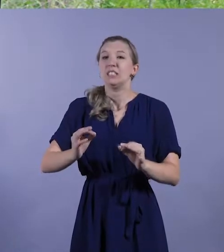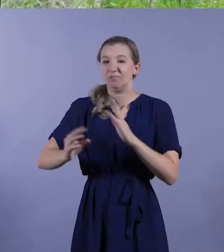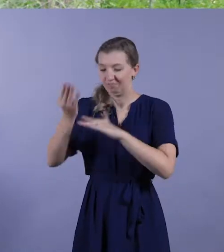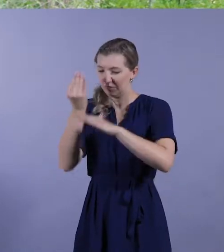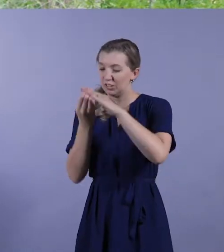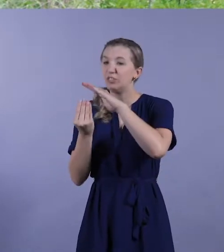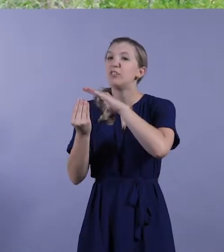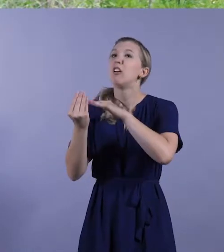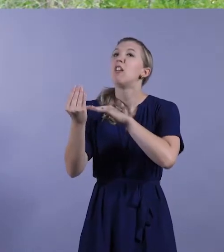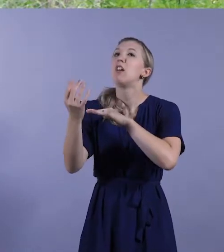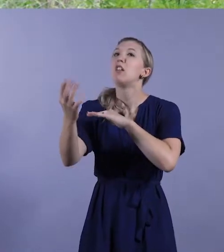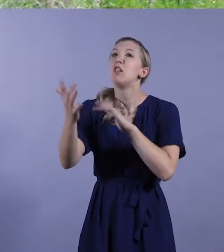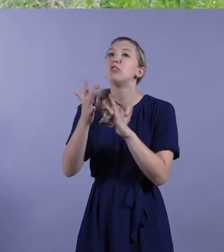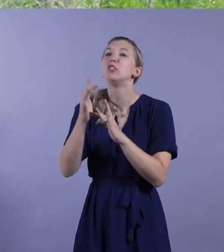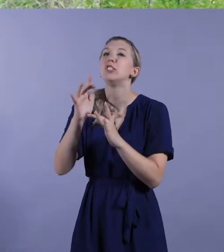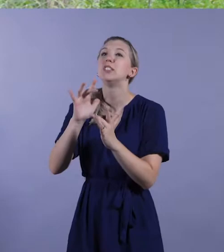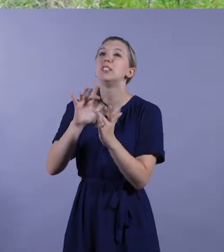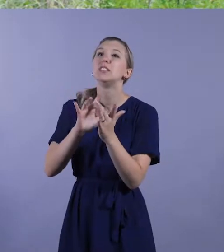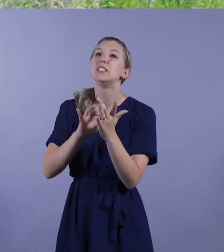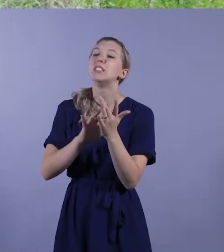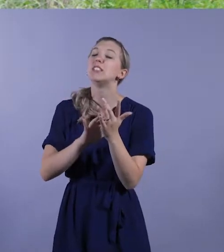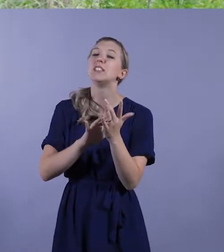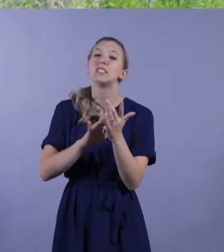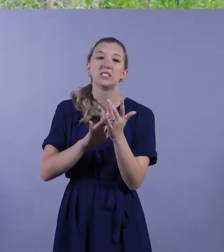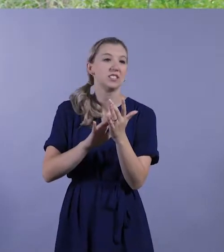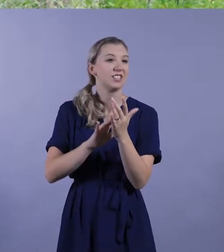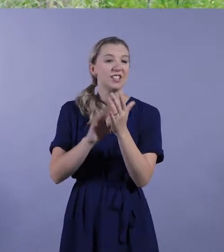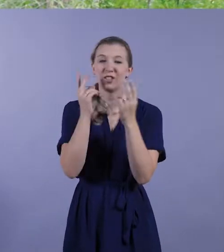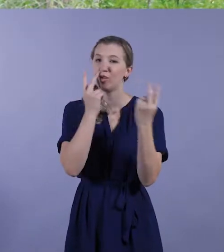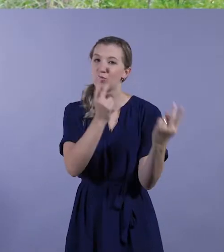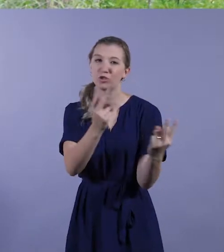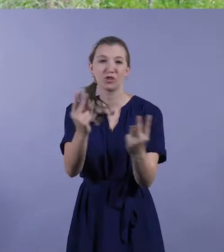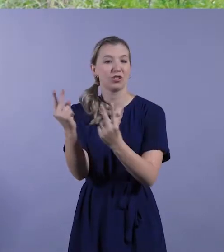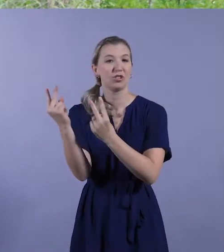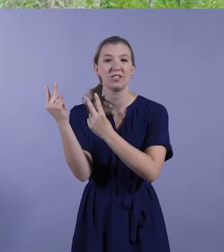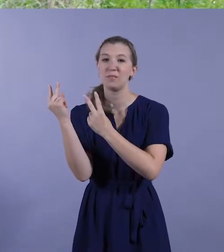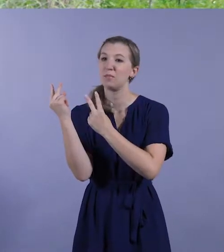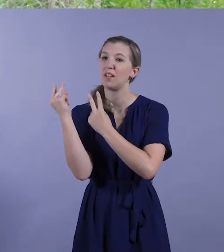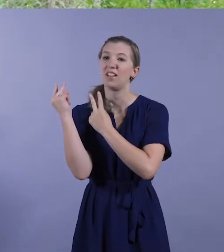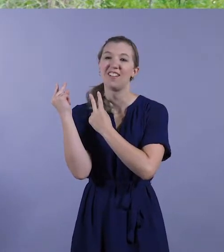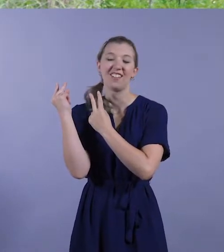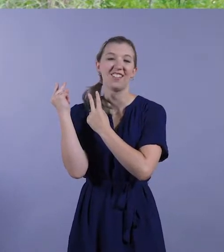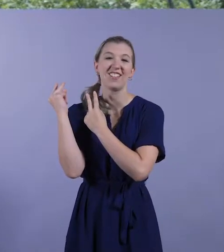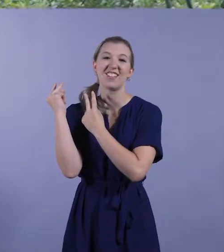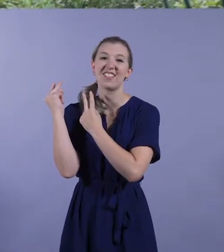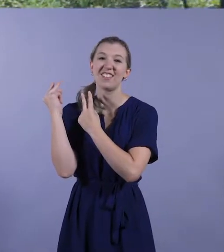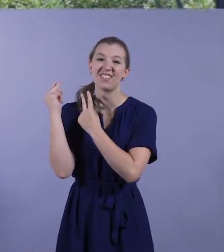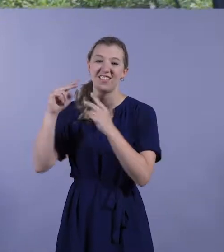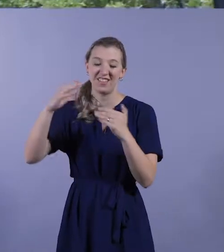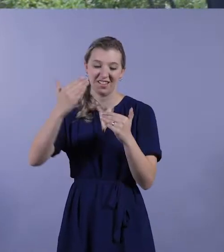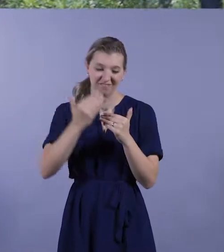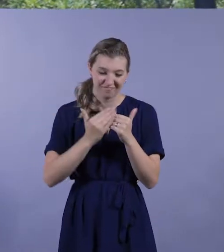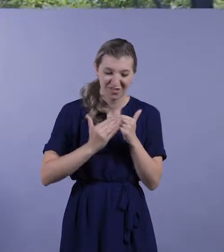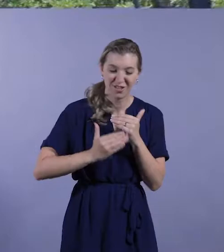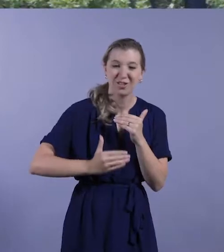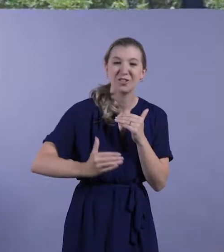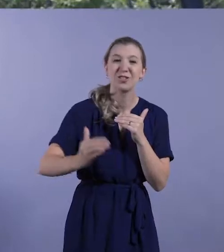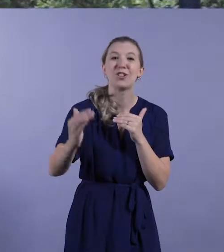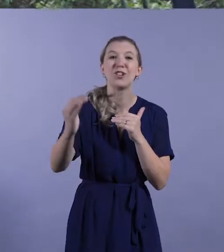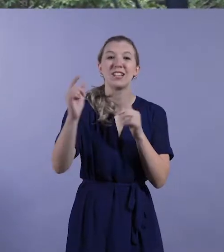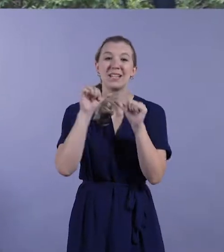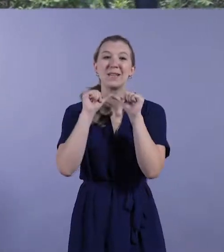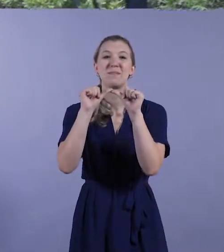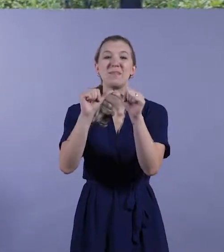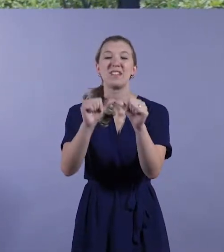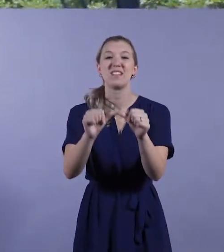decided to follow Jesus. No turning back,